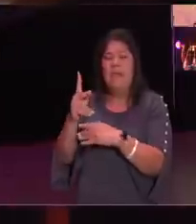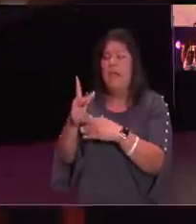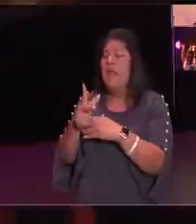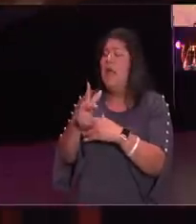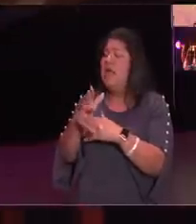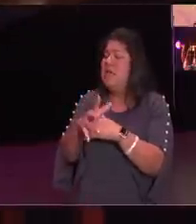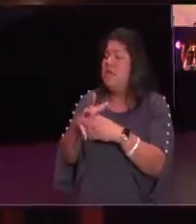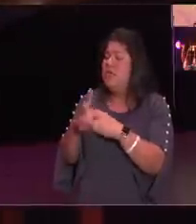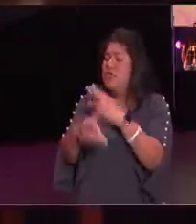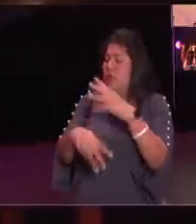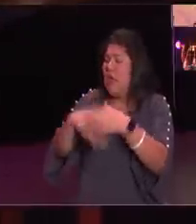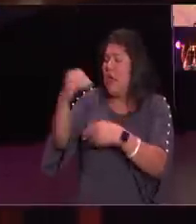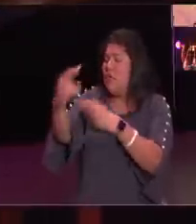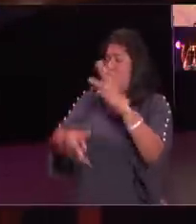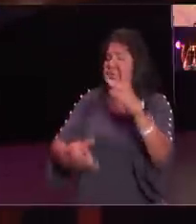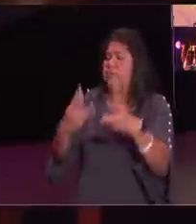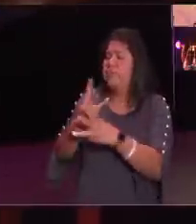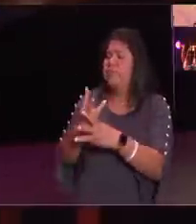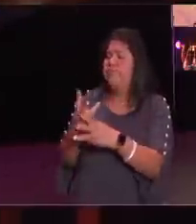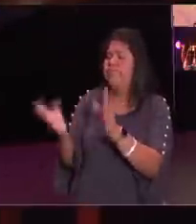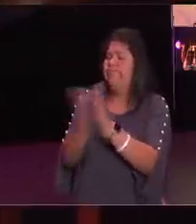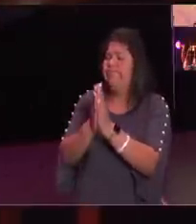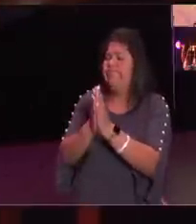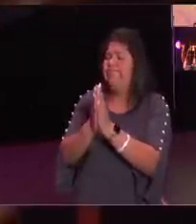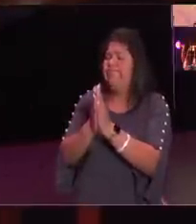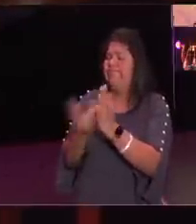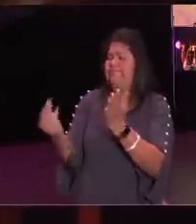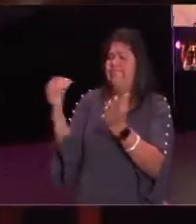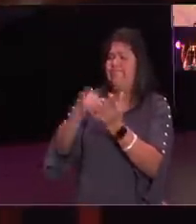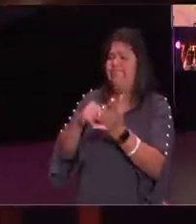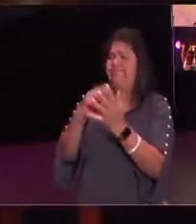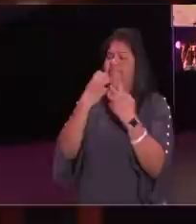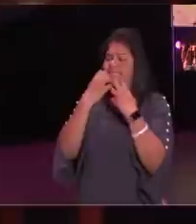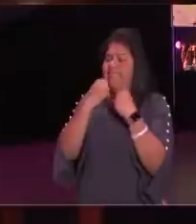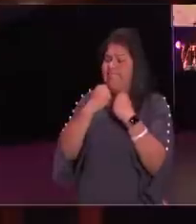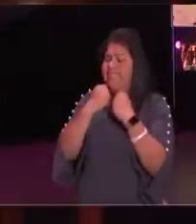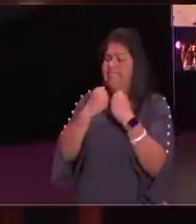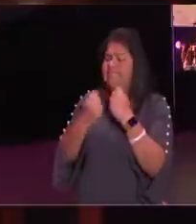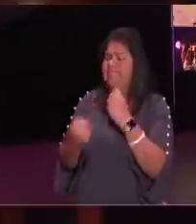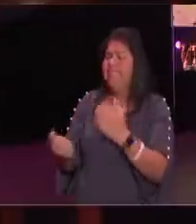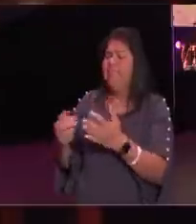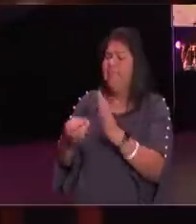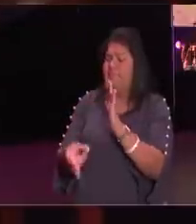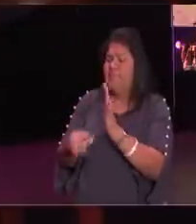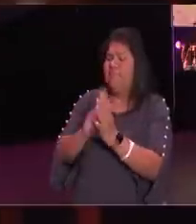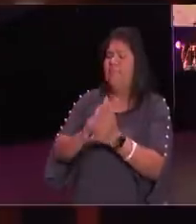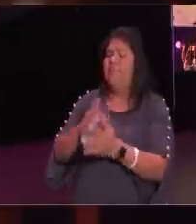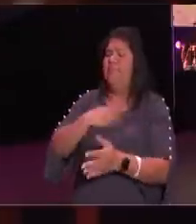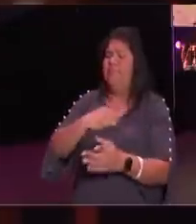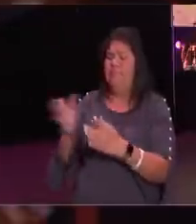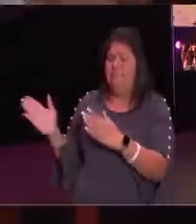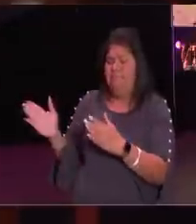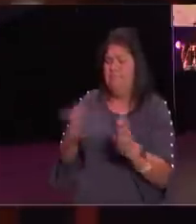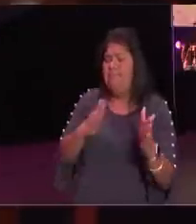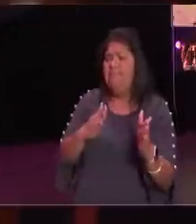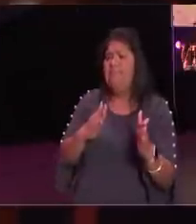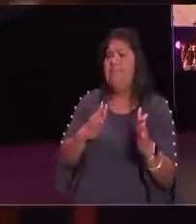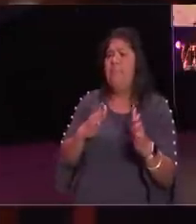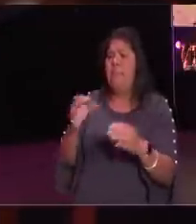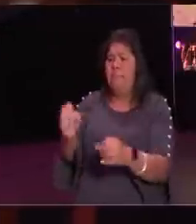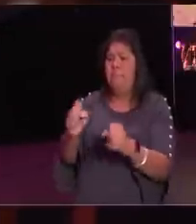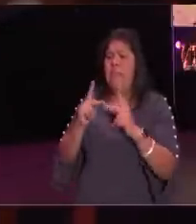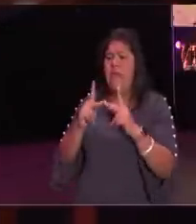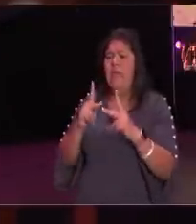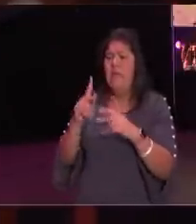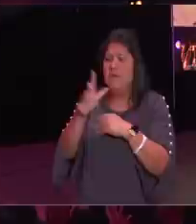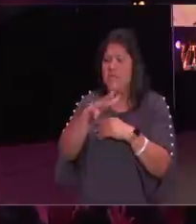field. Would you pray, God, resurrect my passion? God, reset my purpose. God, return